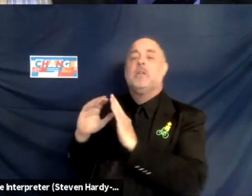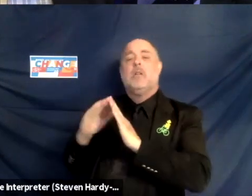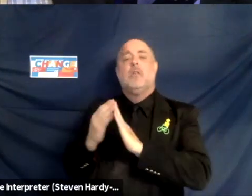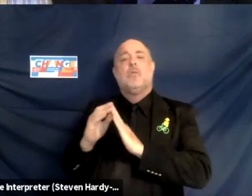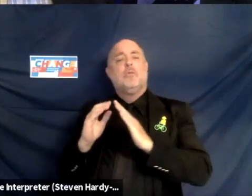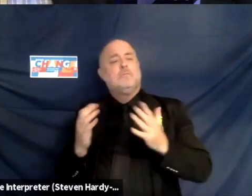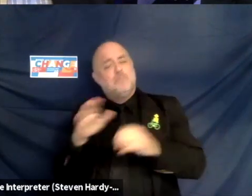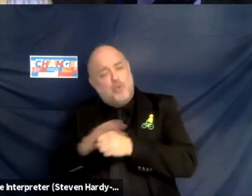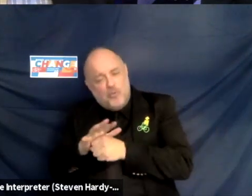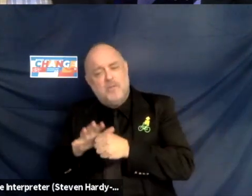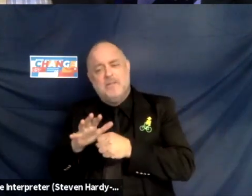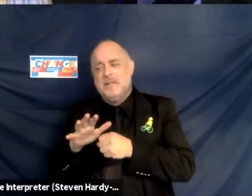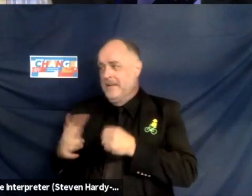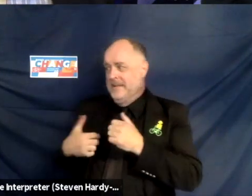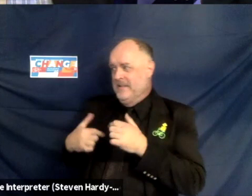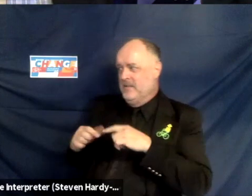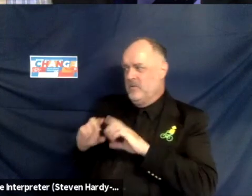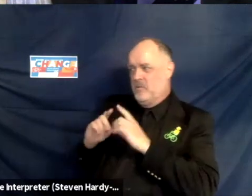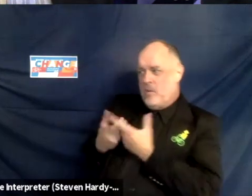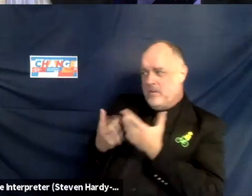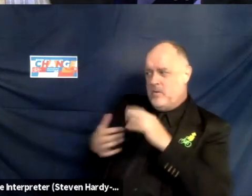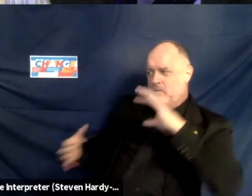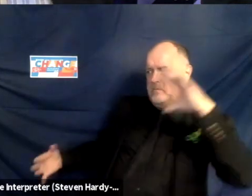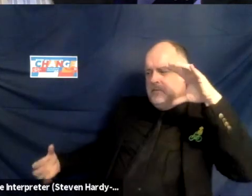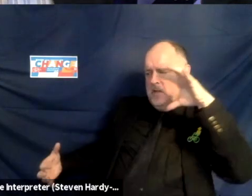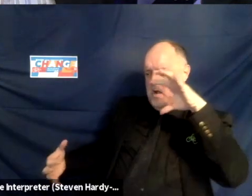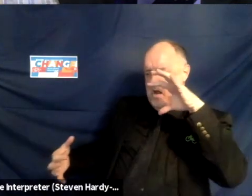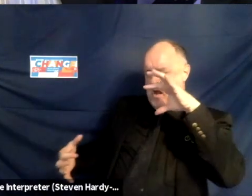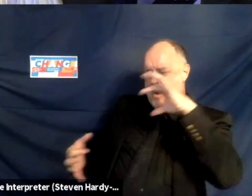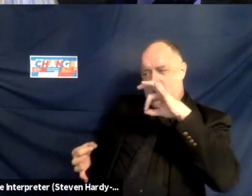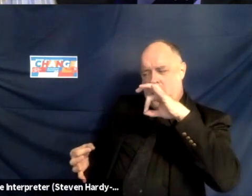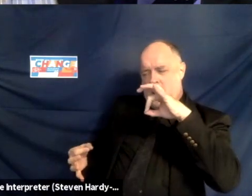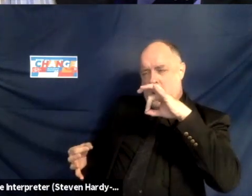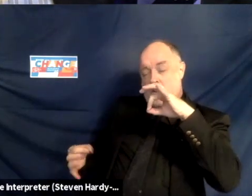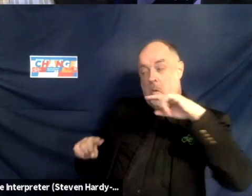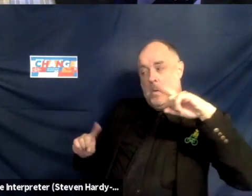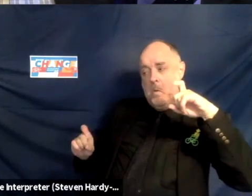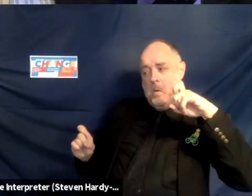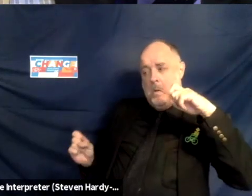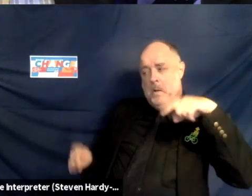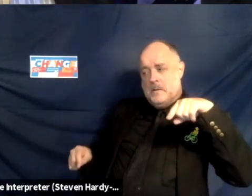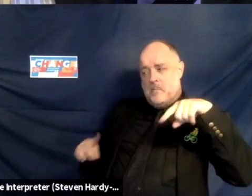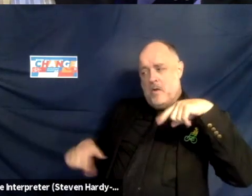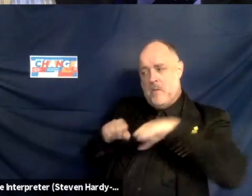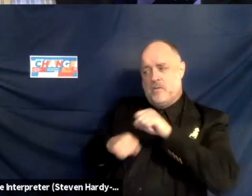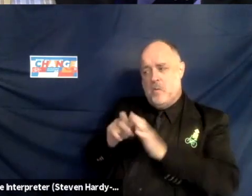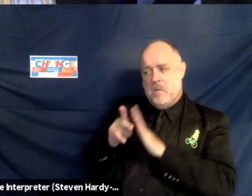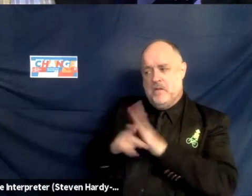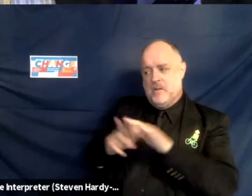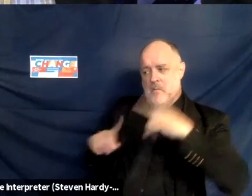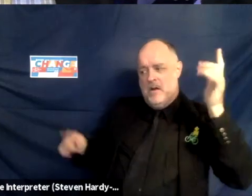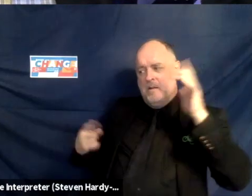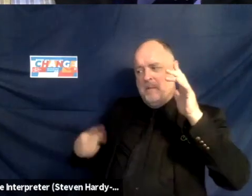this department may be closer to each other on questions around bicycle policy than